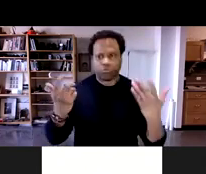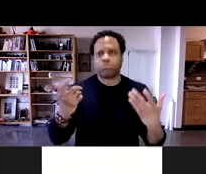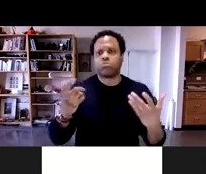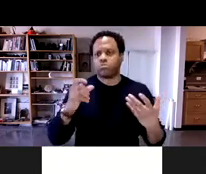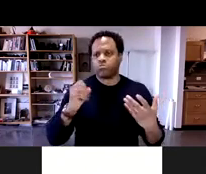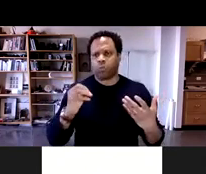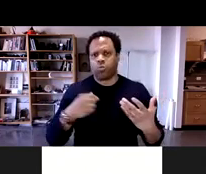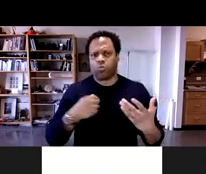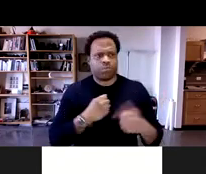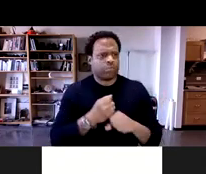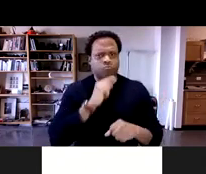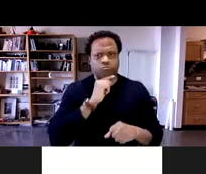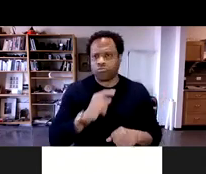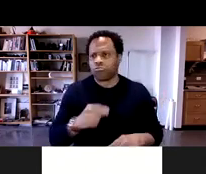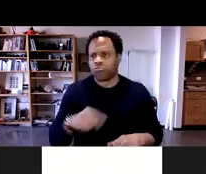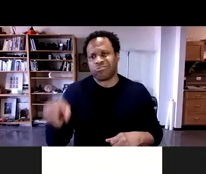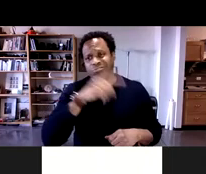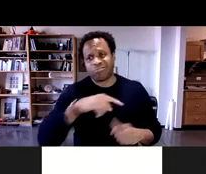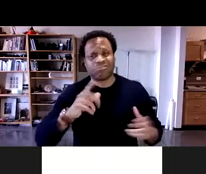Now they're starting vaccinations.